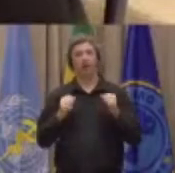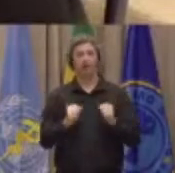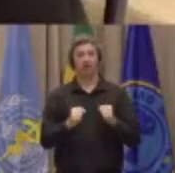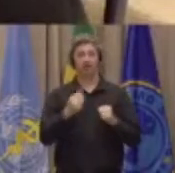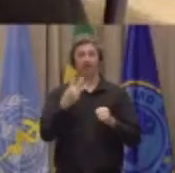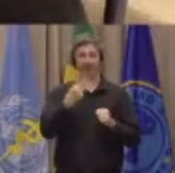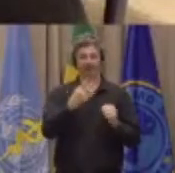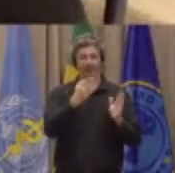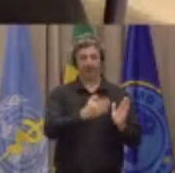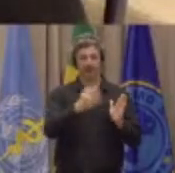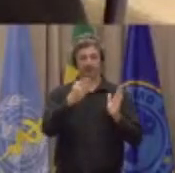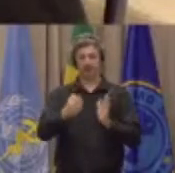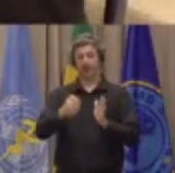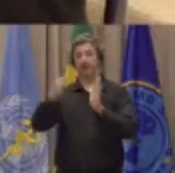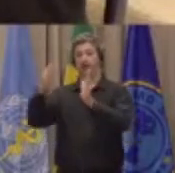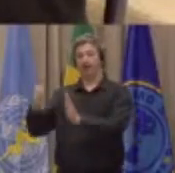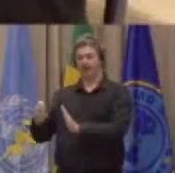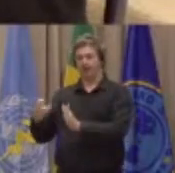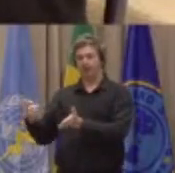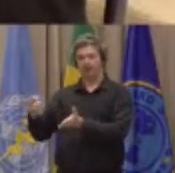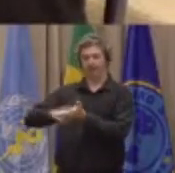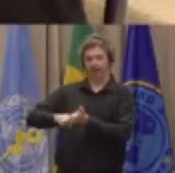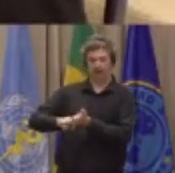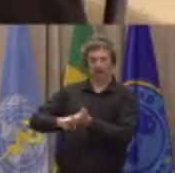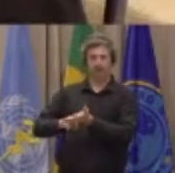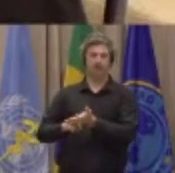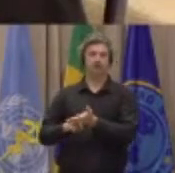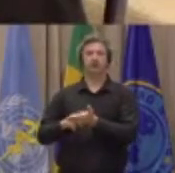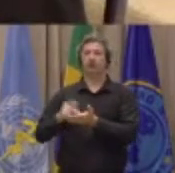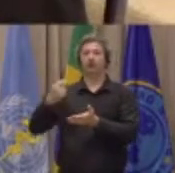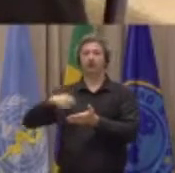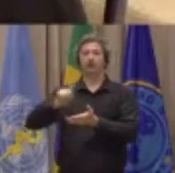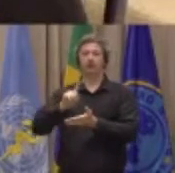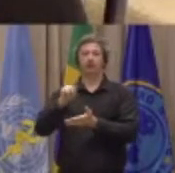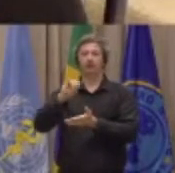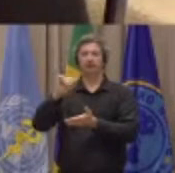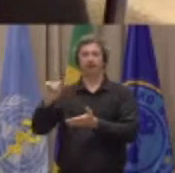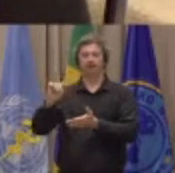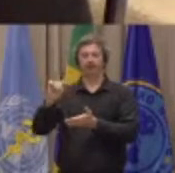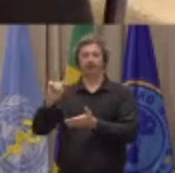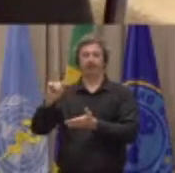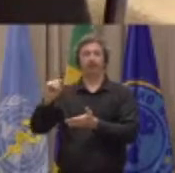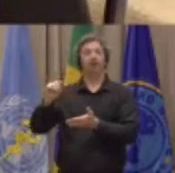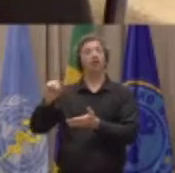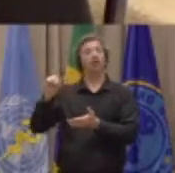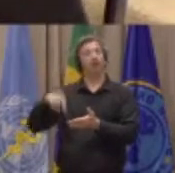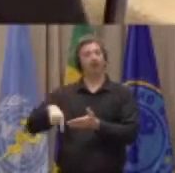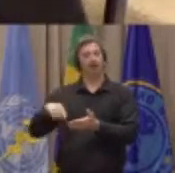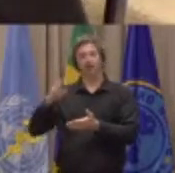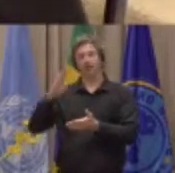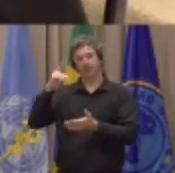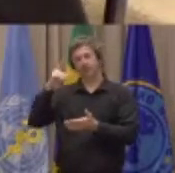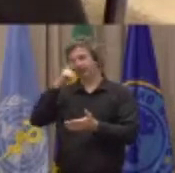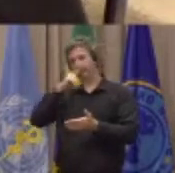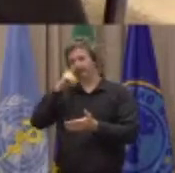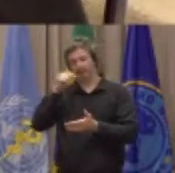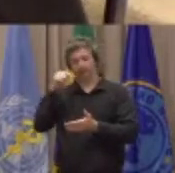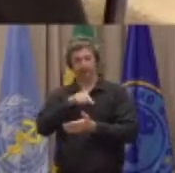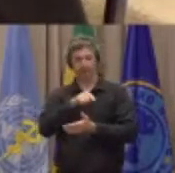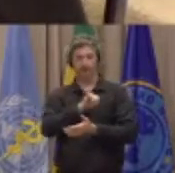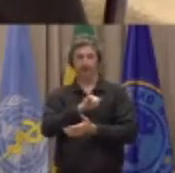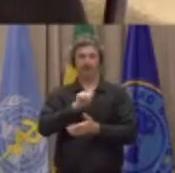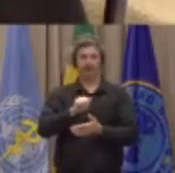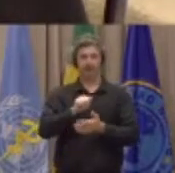So you could put a third stage of validation, not only rely on AI, which is a